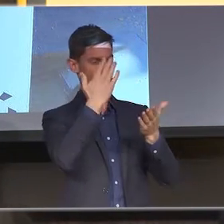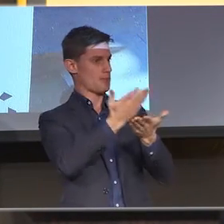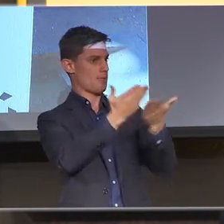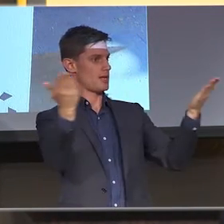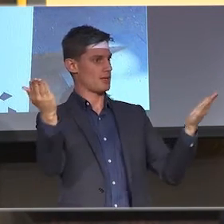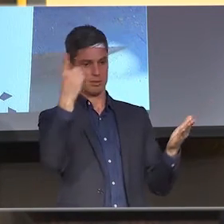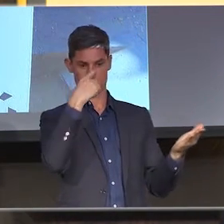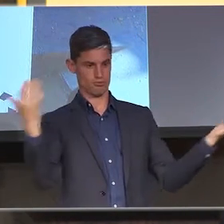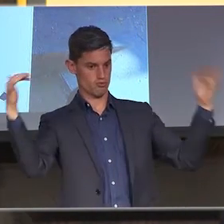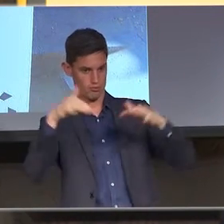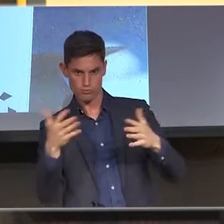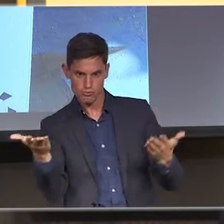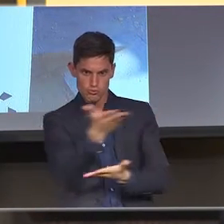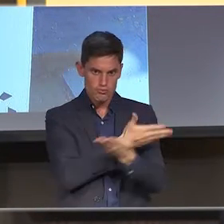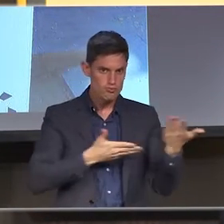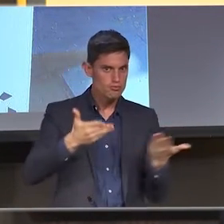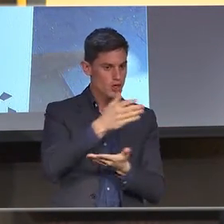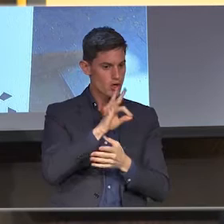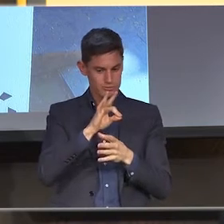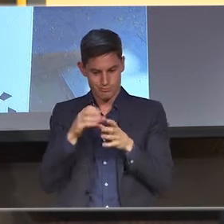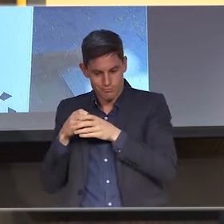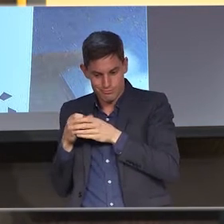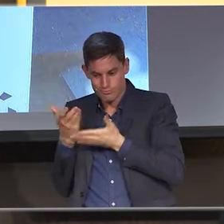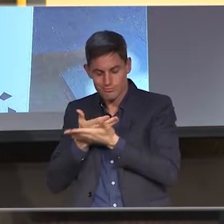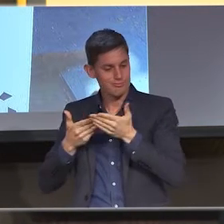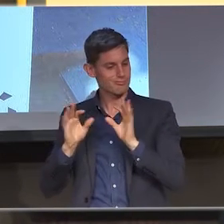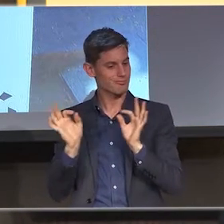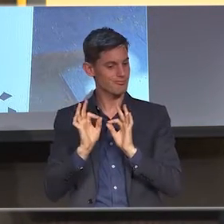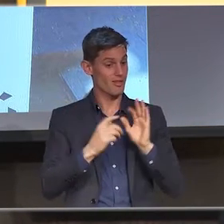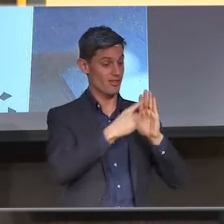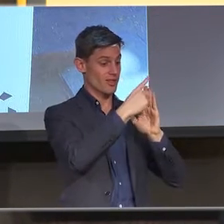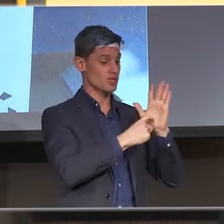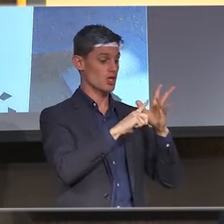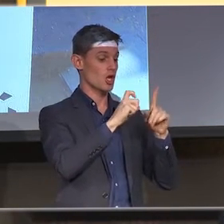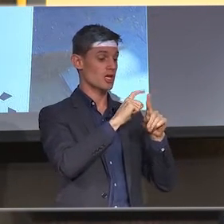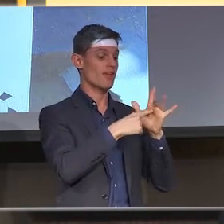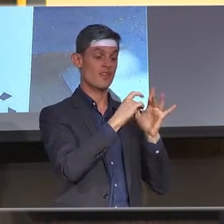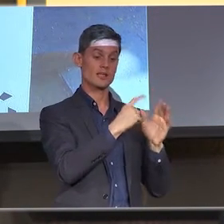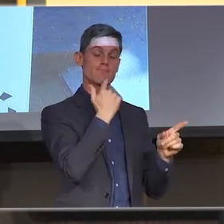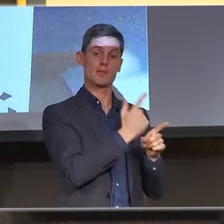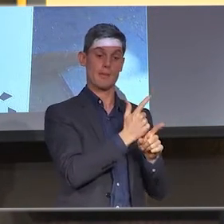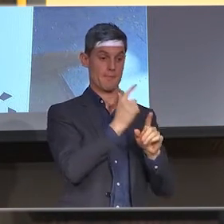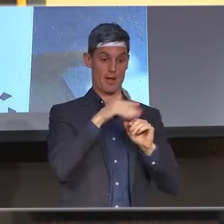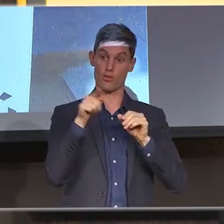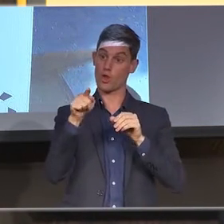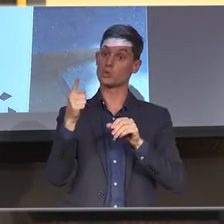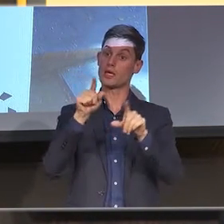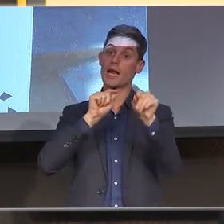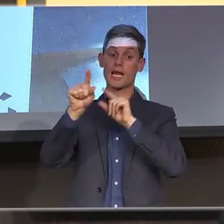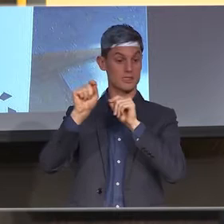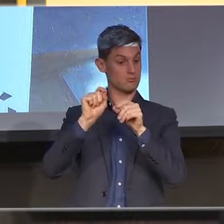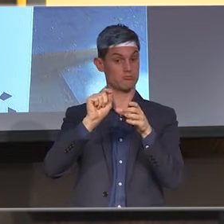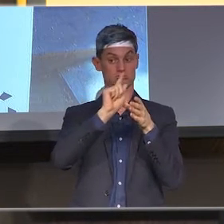and transparent way. The Code of Ethics is a document that defines the practices that those occupying elected and